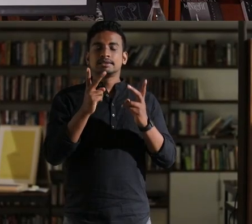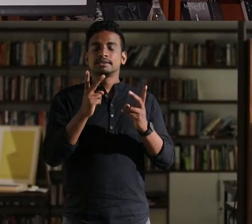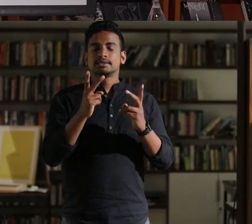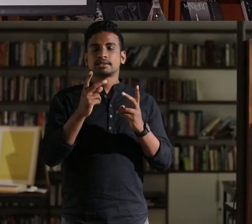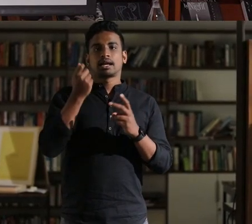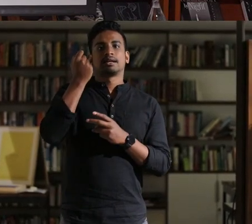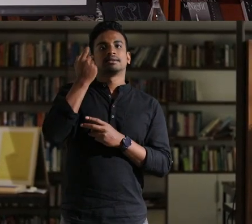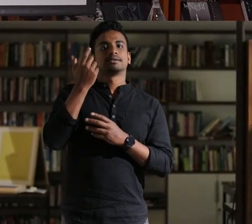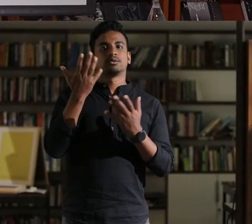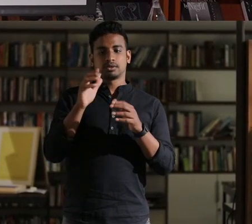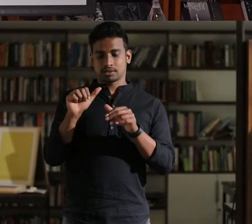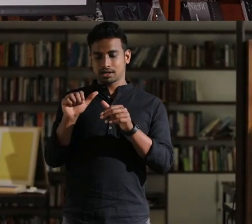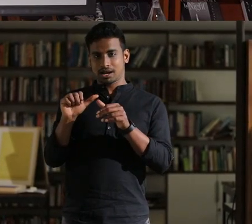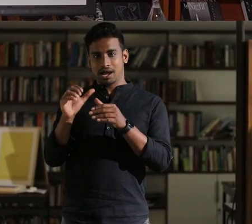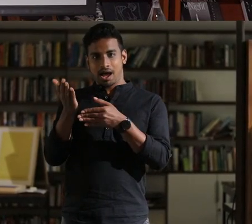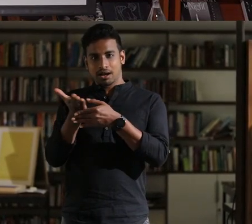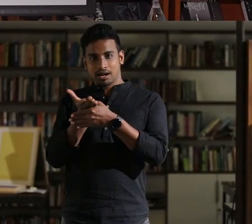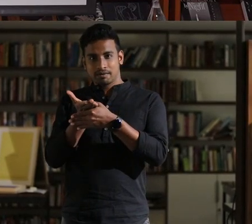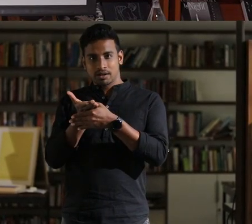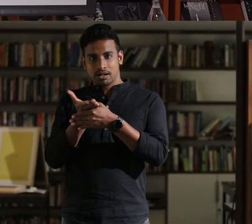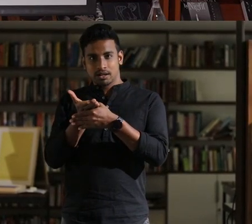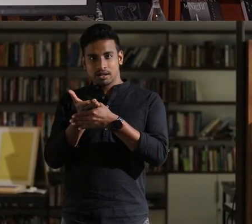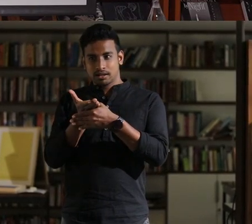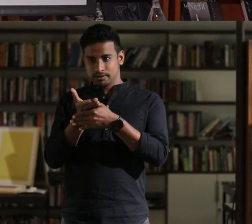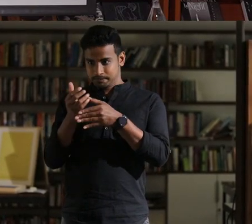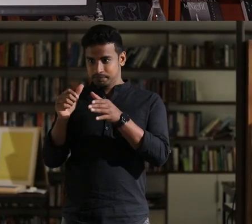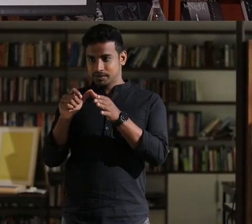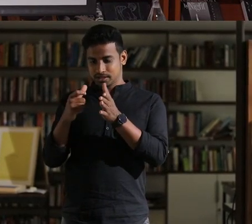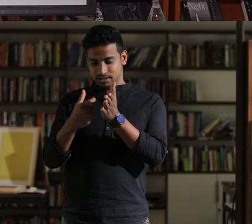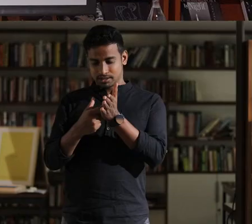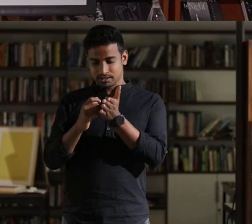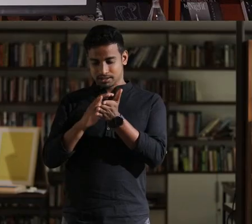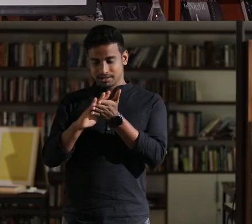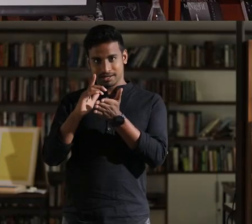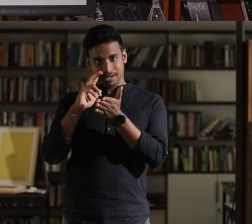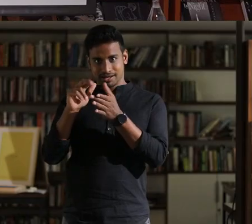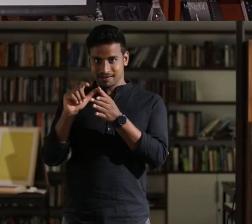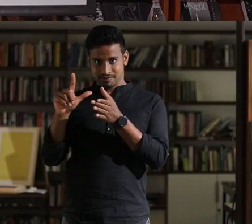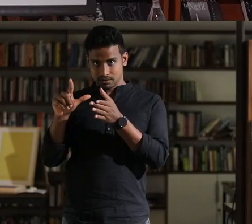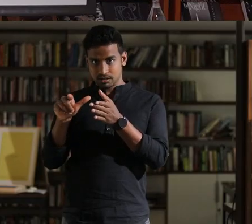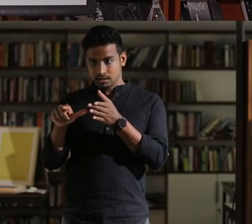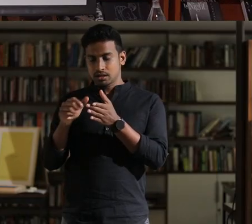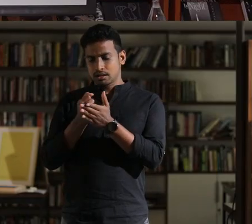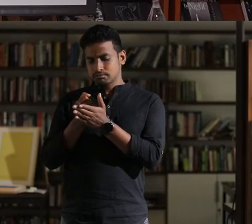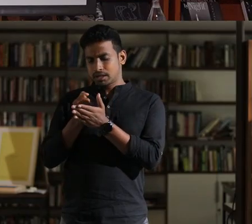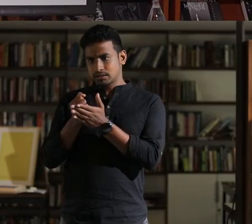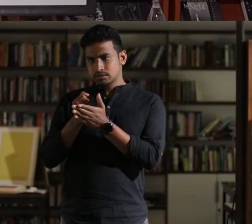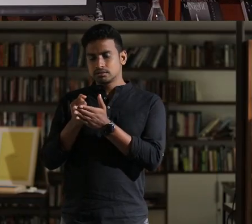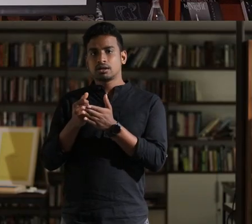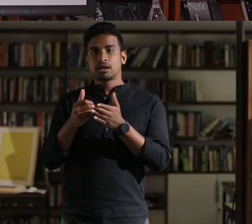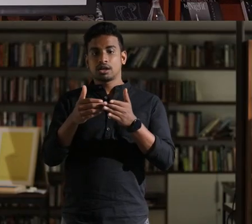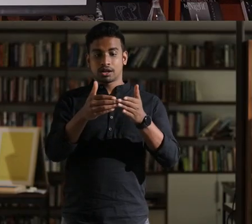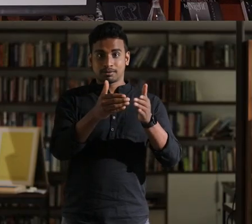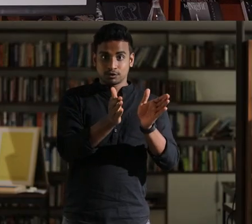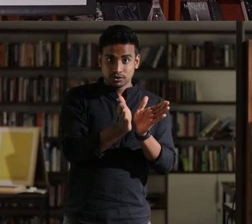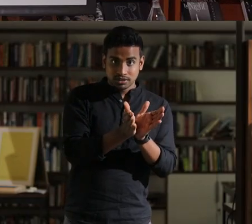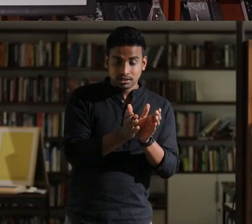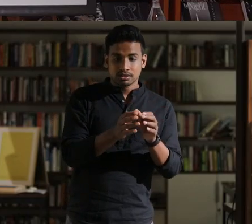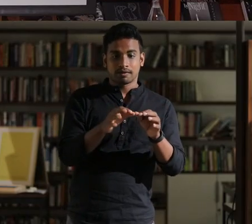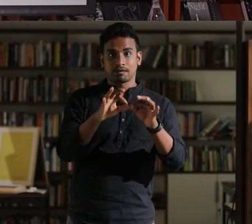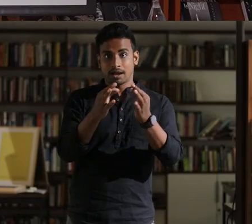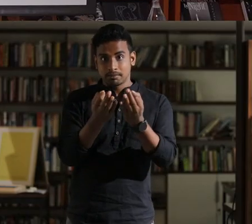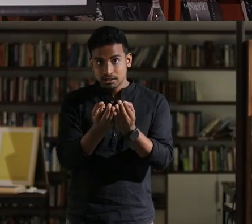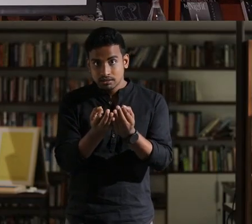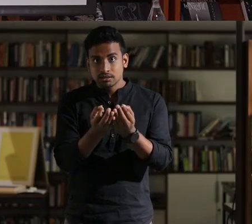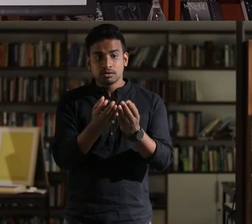archival practice actually involves the arts, involves community, involves oral in many ways. So you don't have to